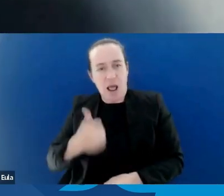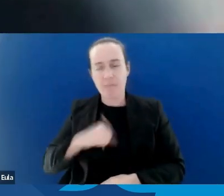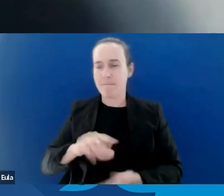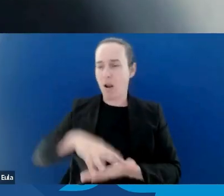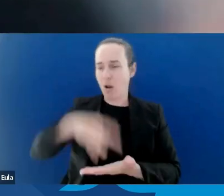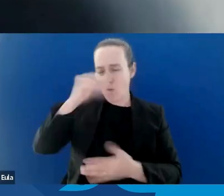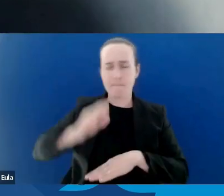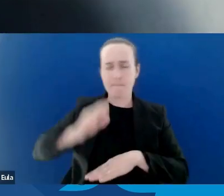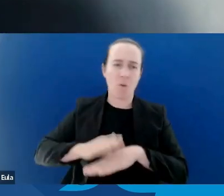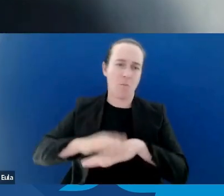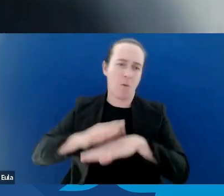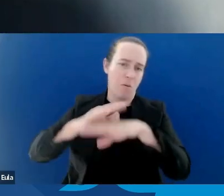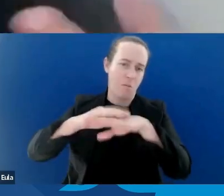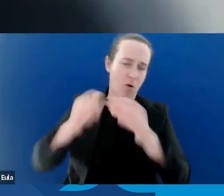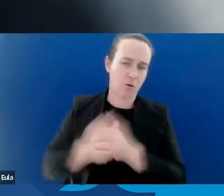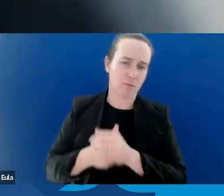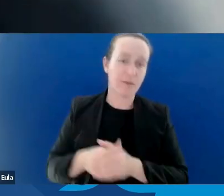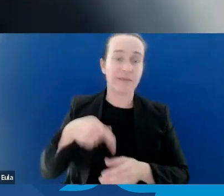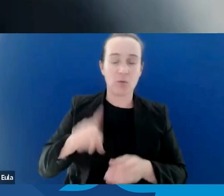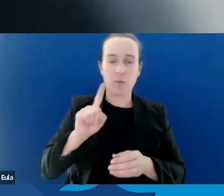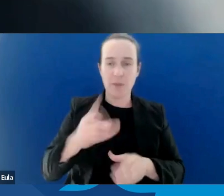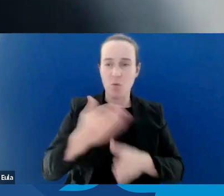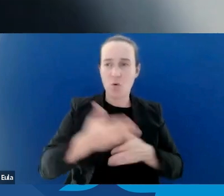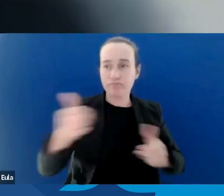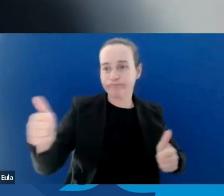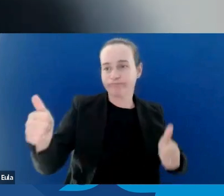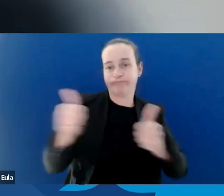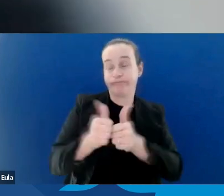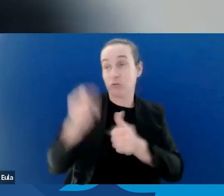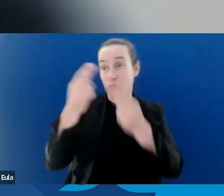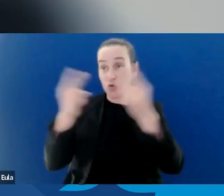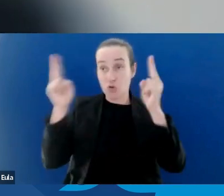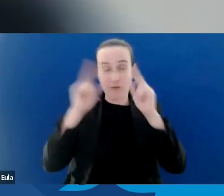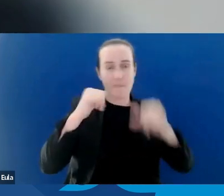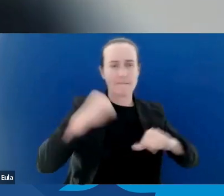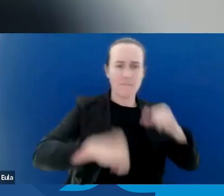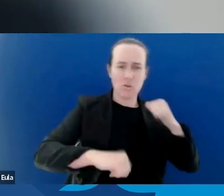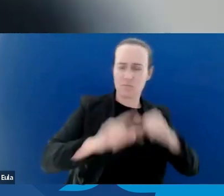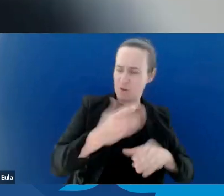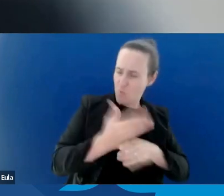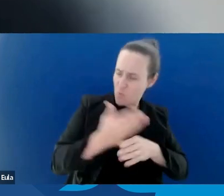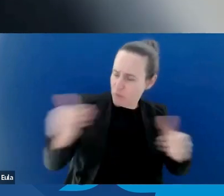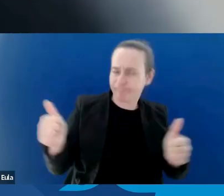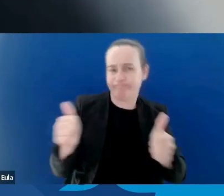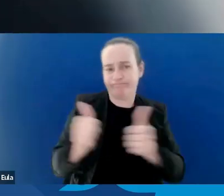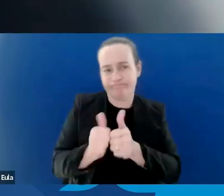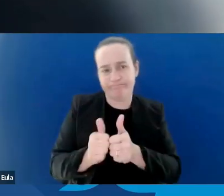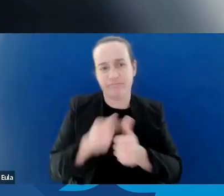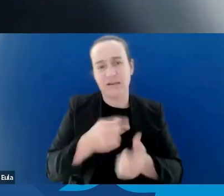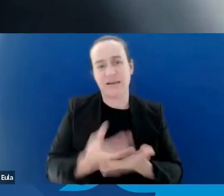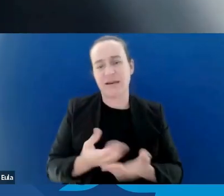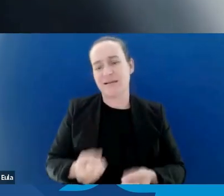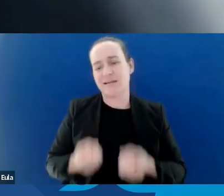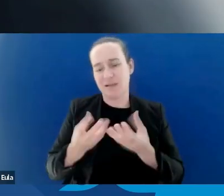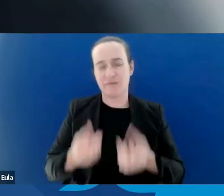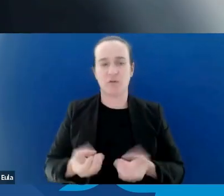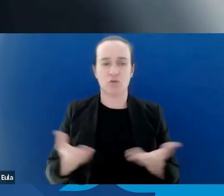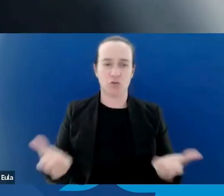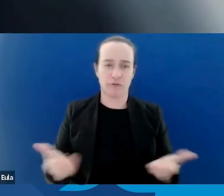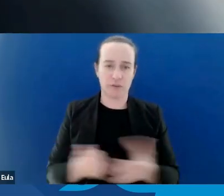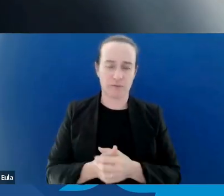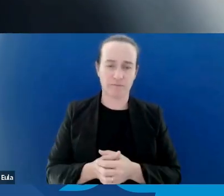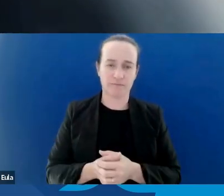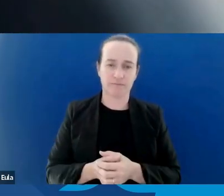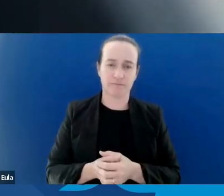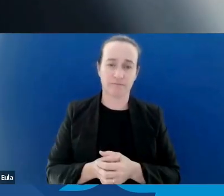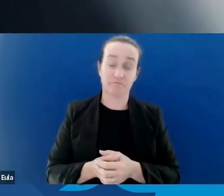interventions, and then partnering with municipalities to provide these services. I can't see